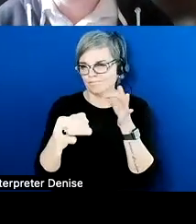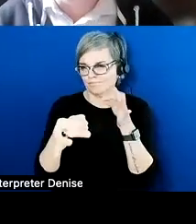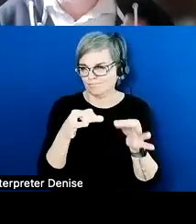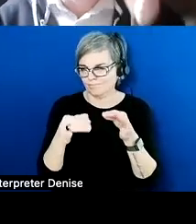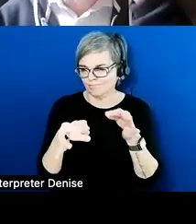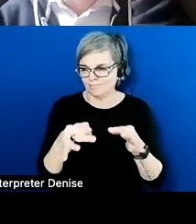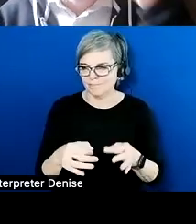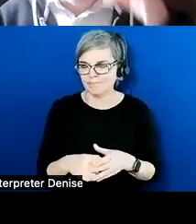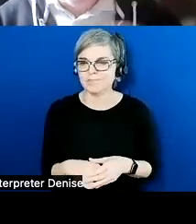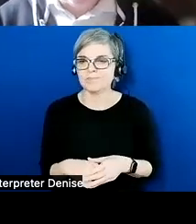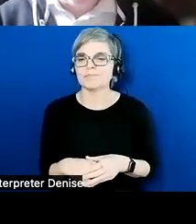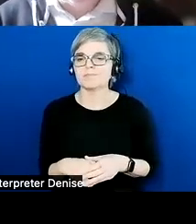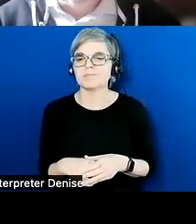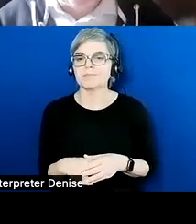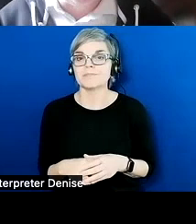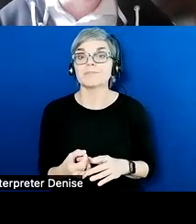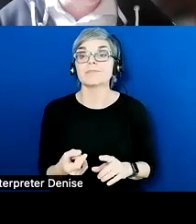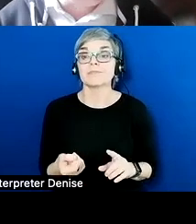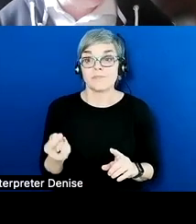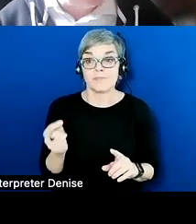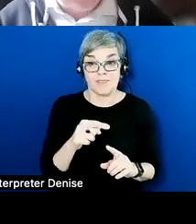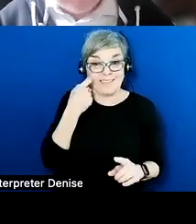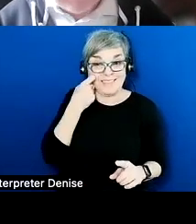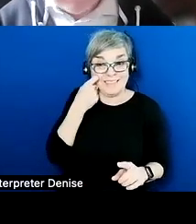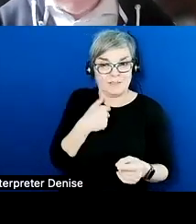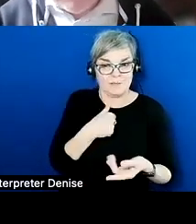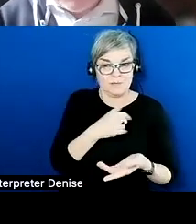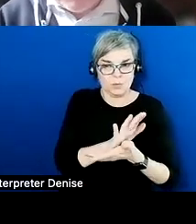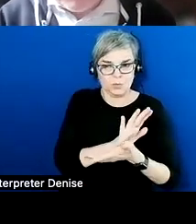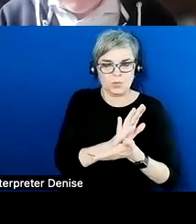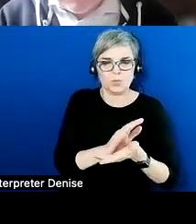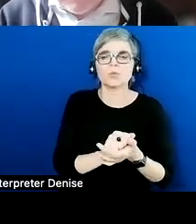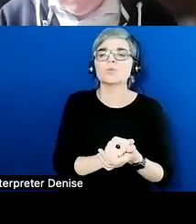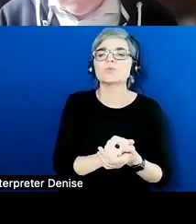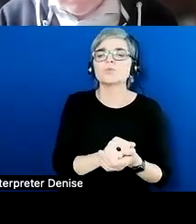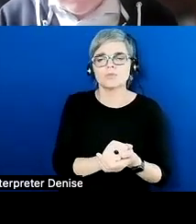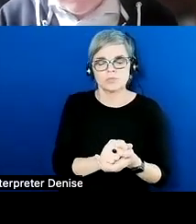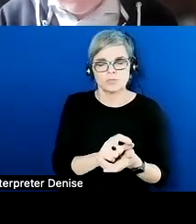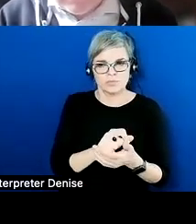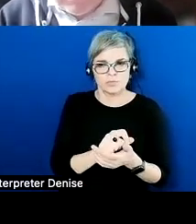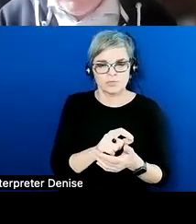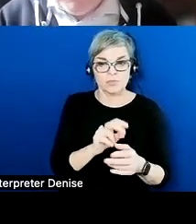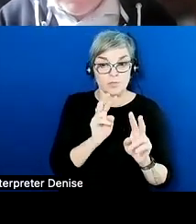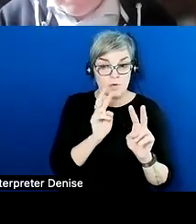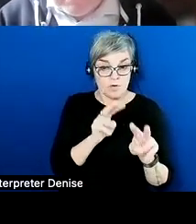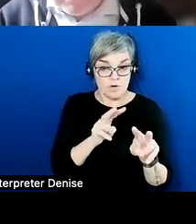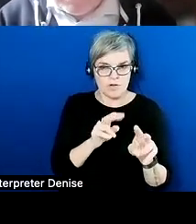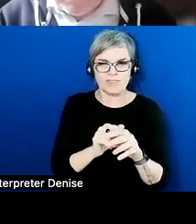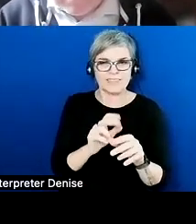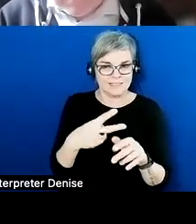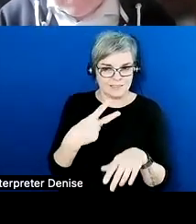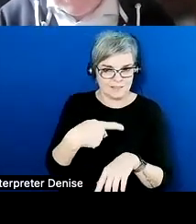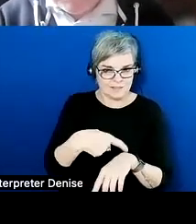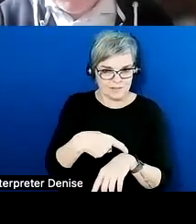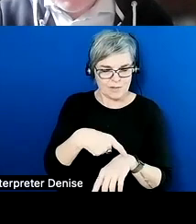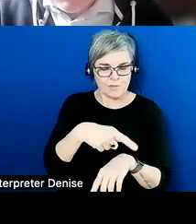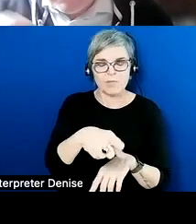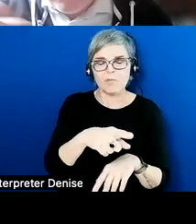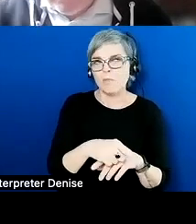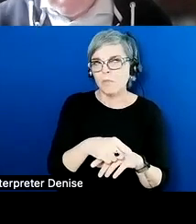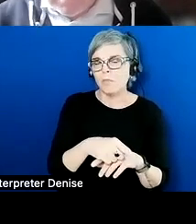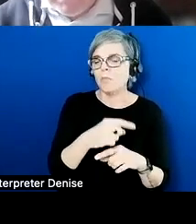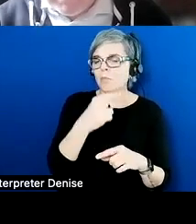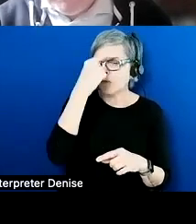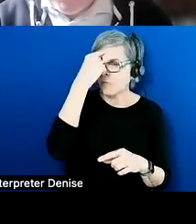second run through of watching the film to keep thinking about communication, but